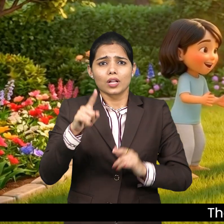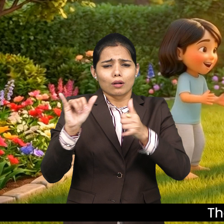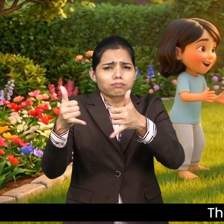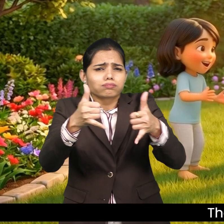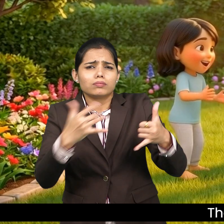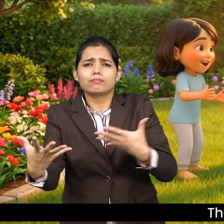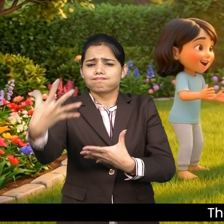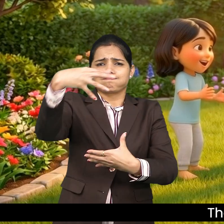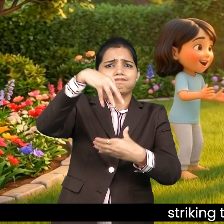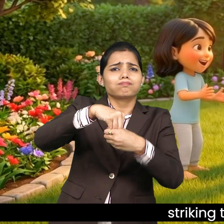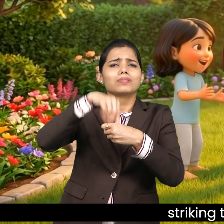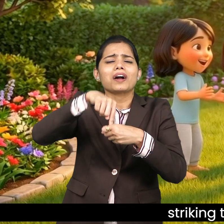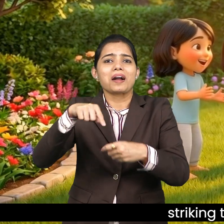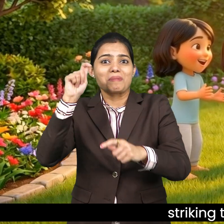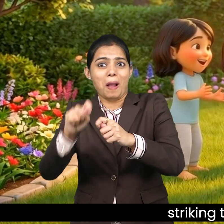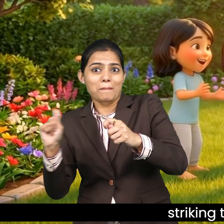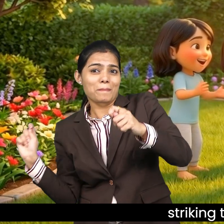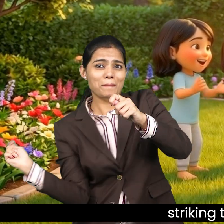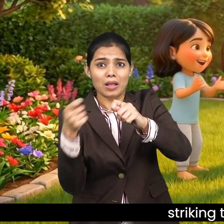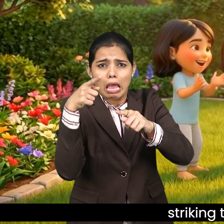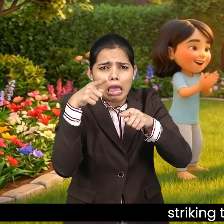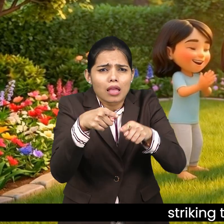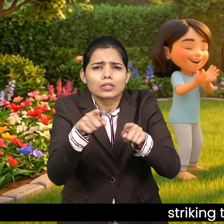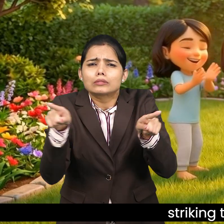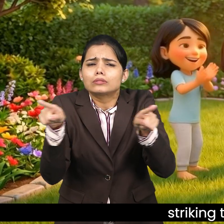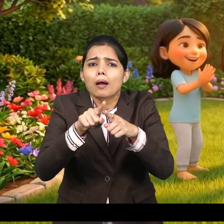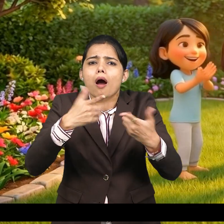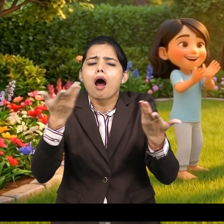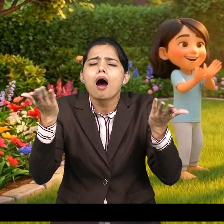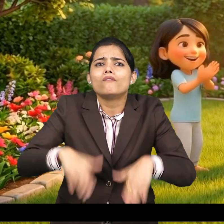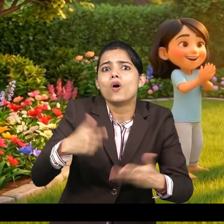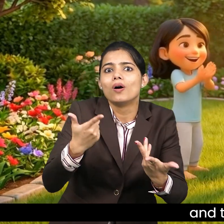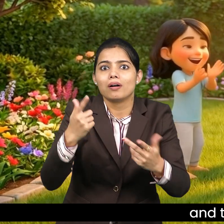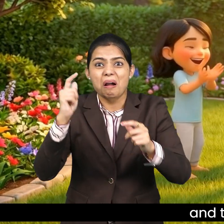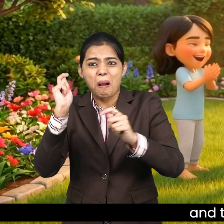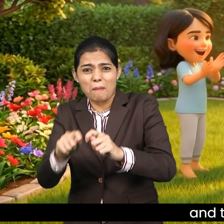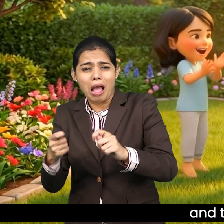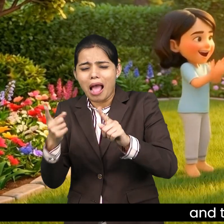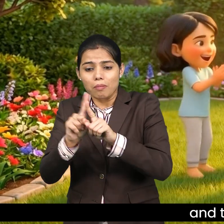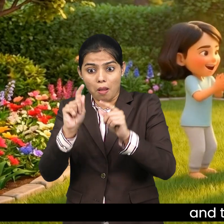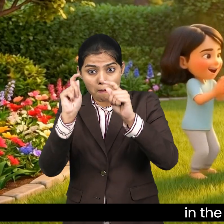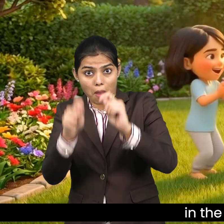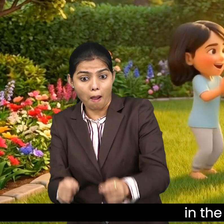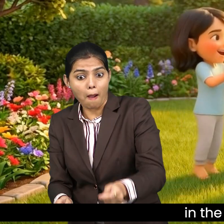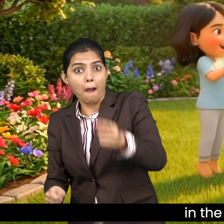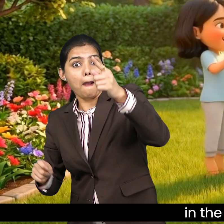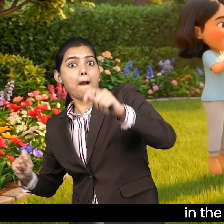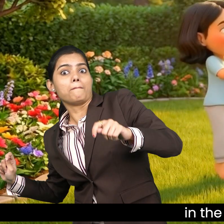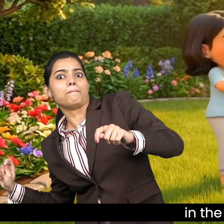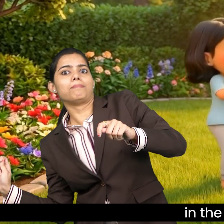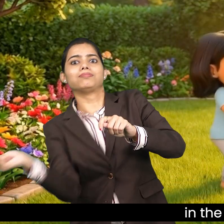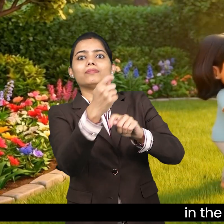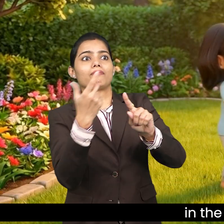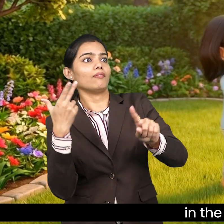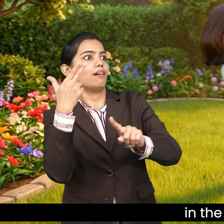The game involves striking the gilli with the danda to make it fly and then hitting it again in the air